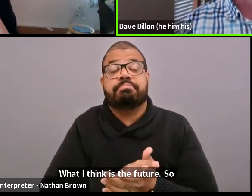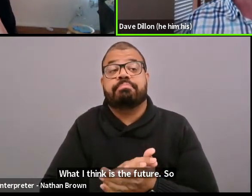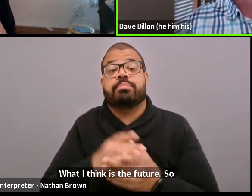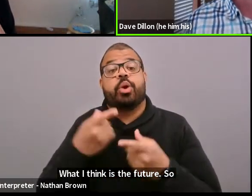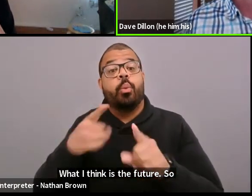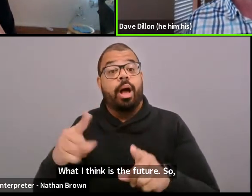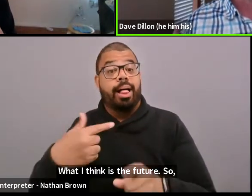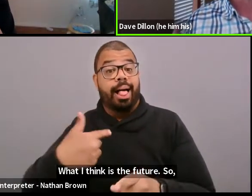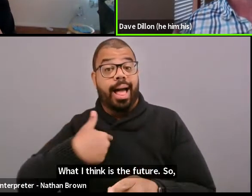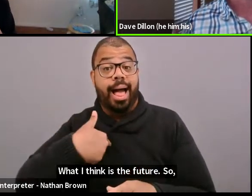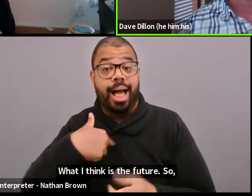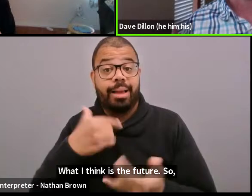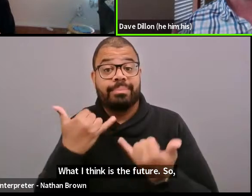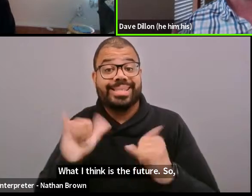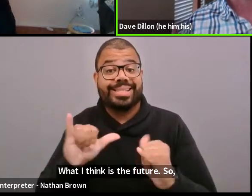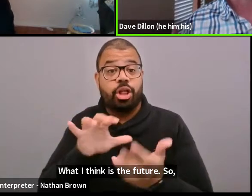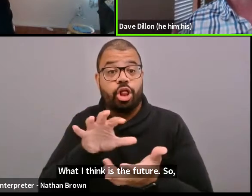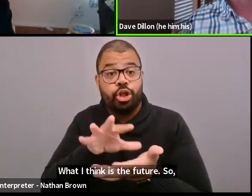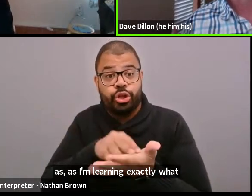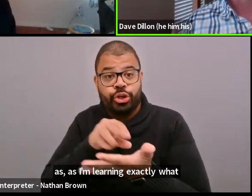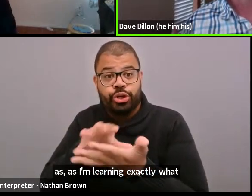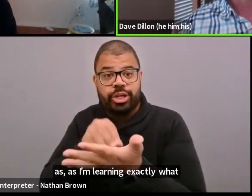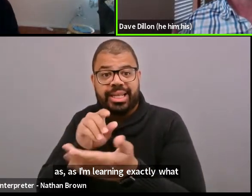learning exactly what